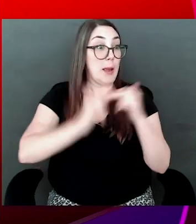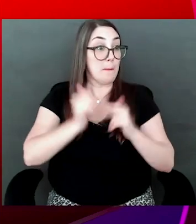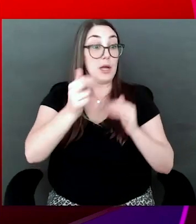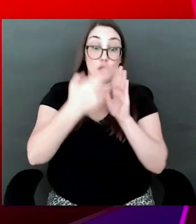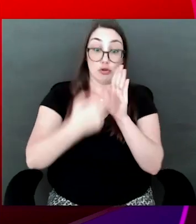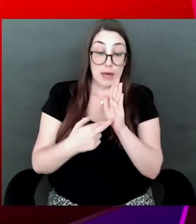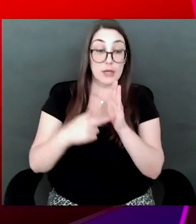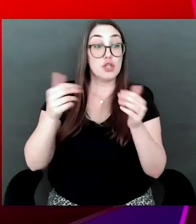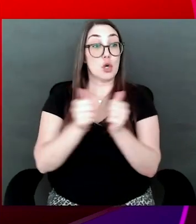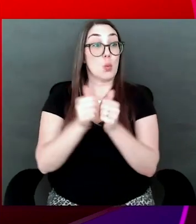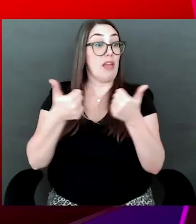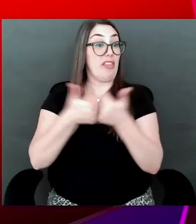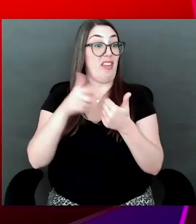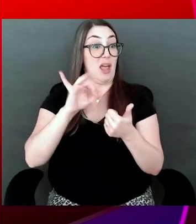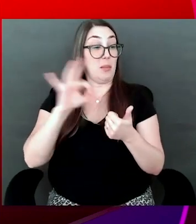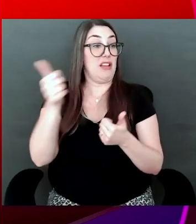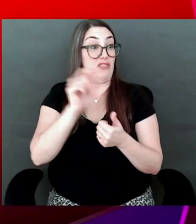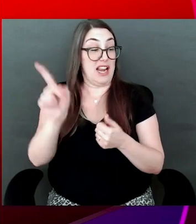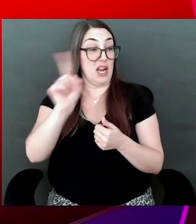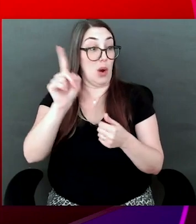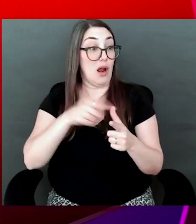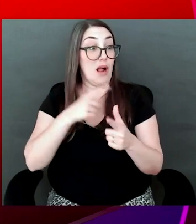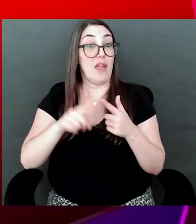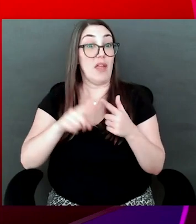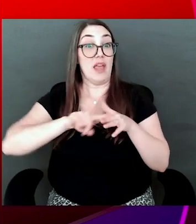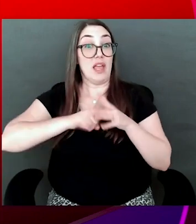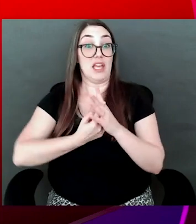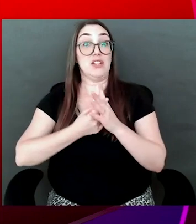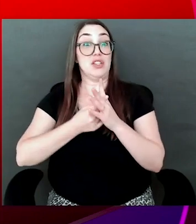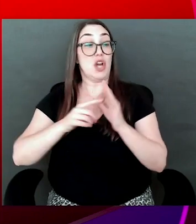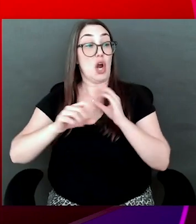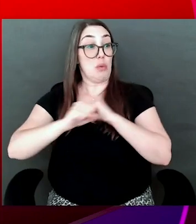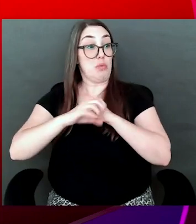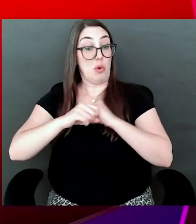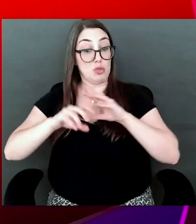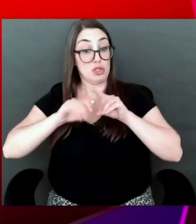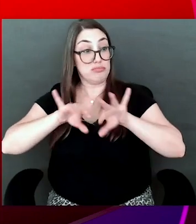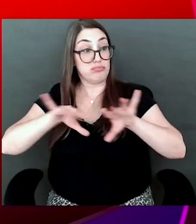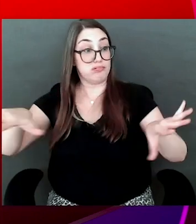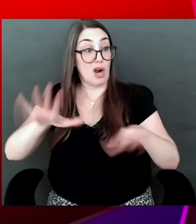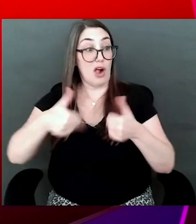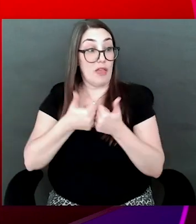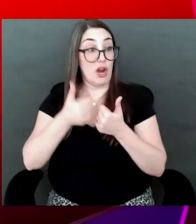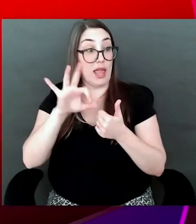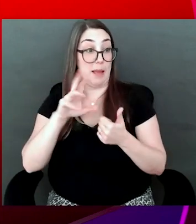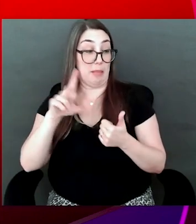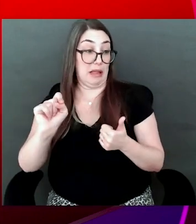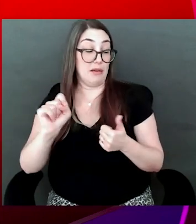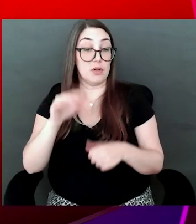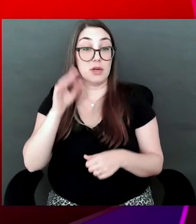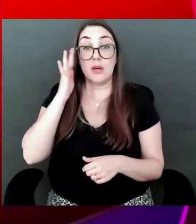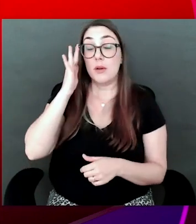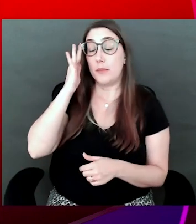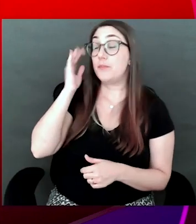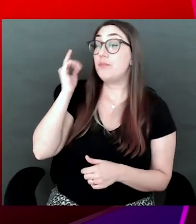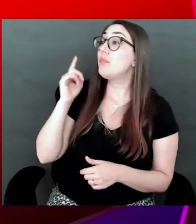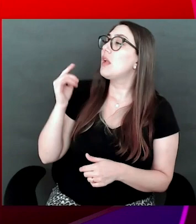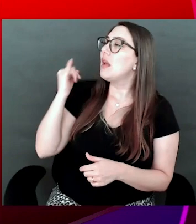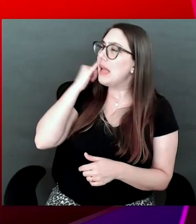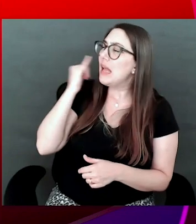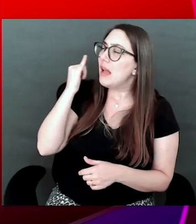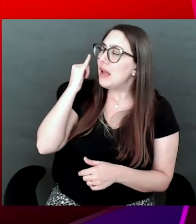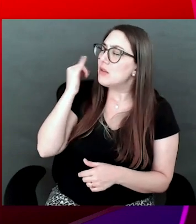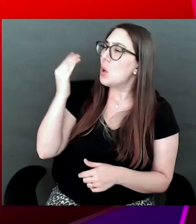and they can start provisioning game sessions on their local development environments. Well, it sounds like if the developers know they're going to use